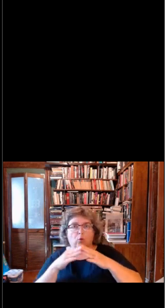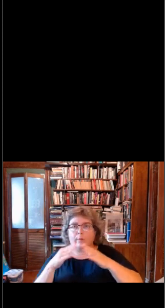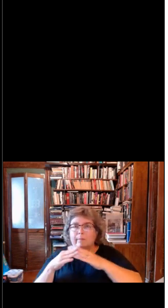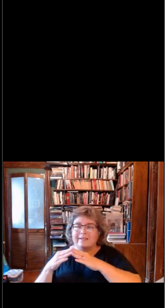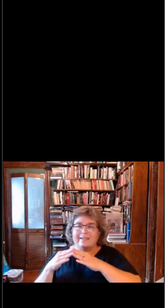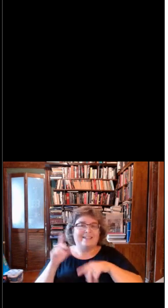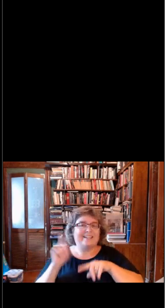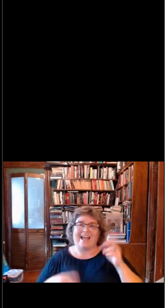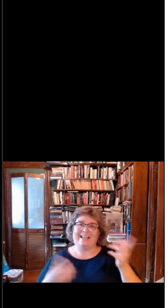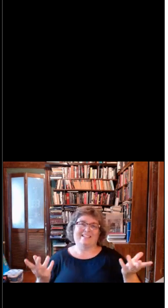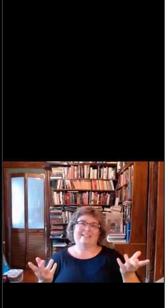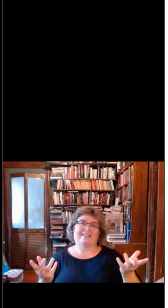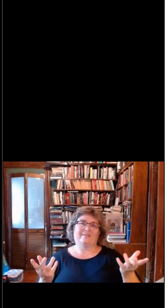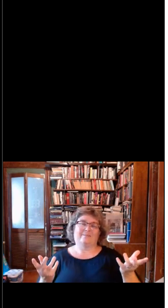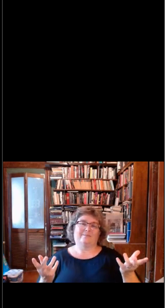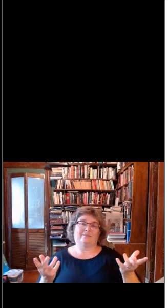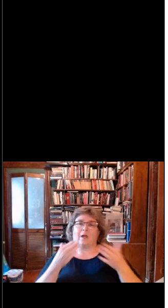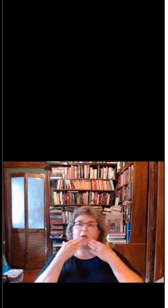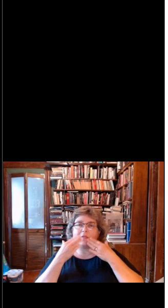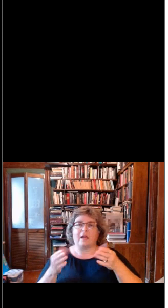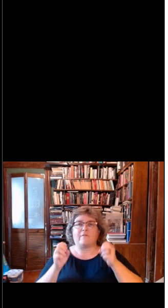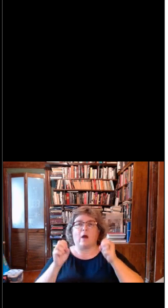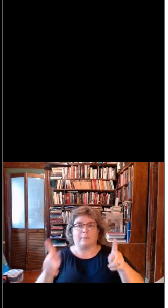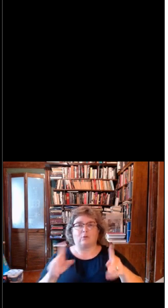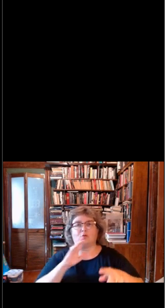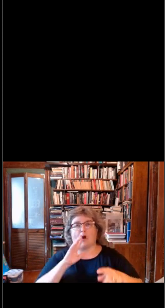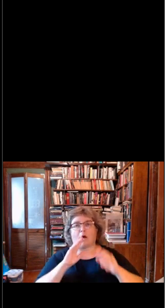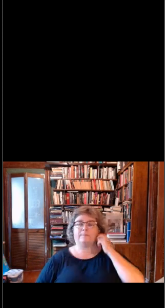can't. And thank you for the opportunity to speak.